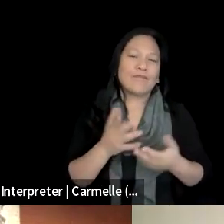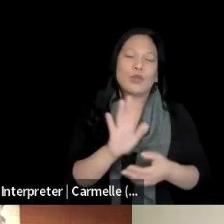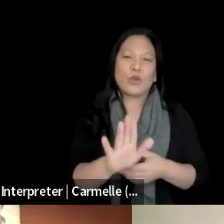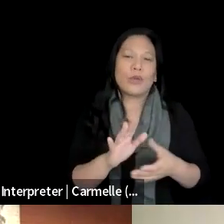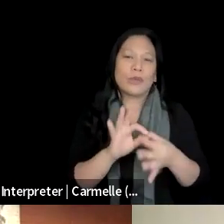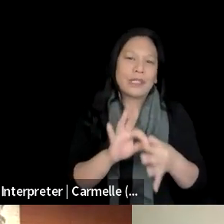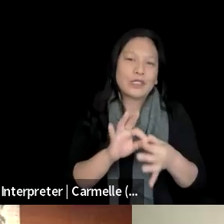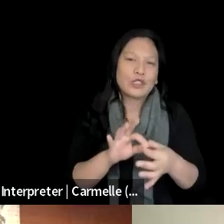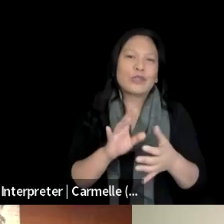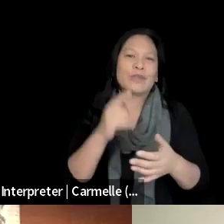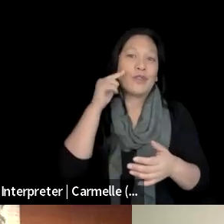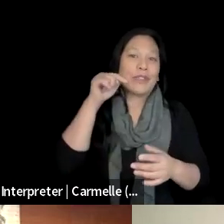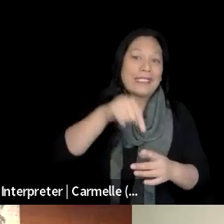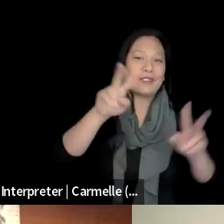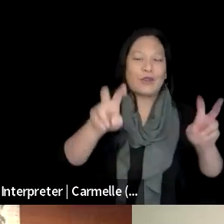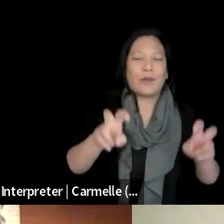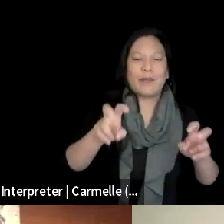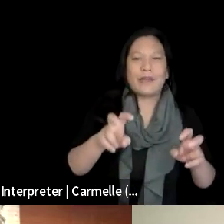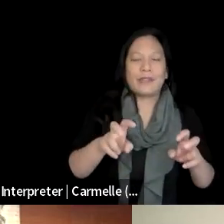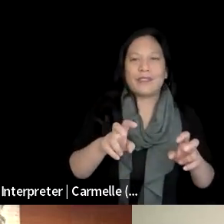and why and wherefore.